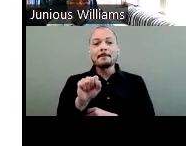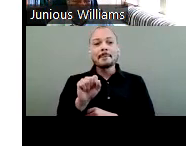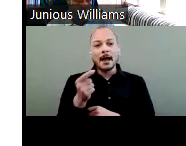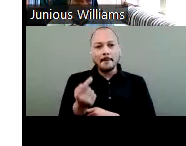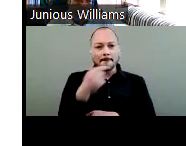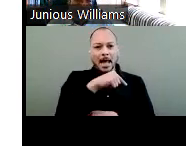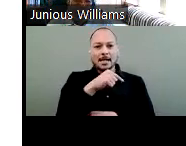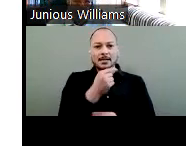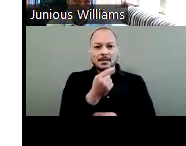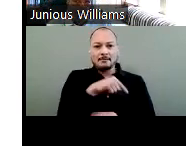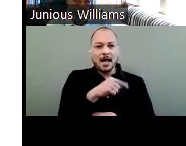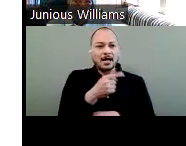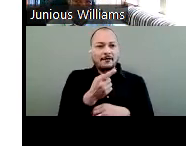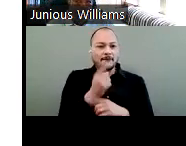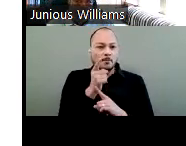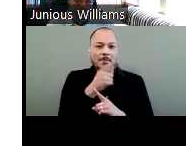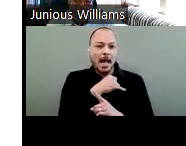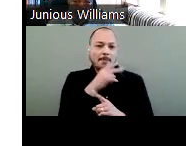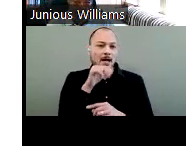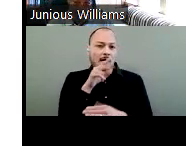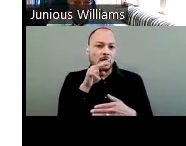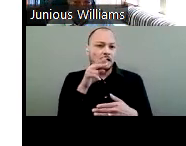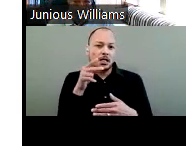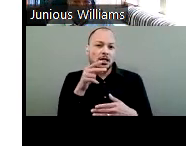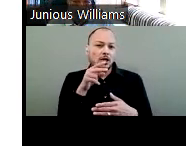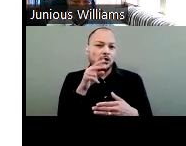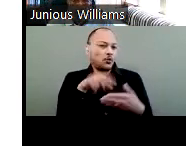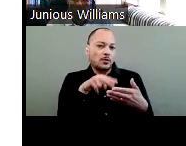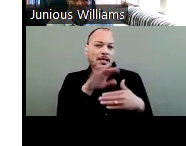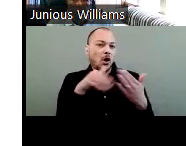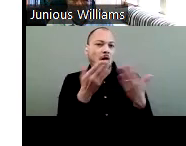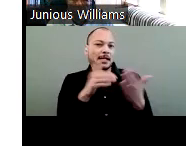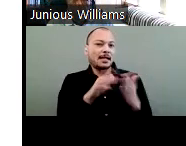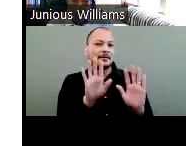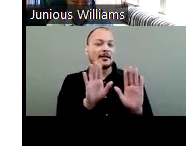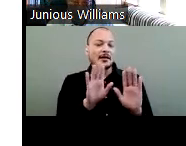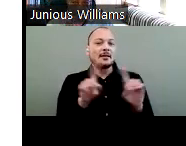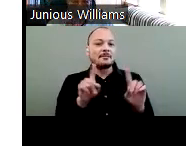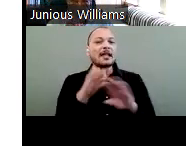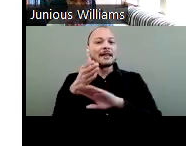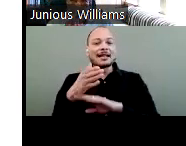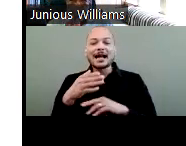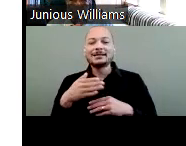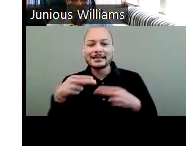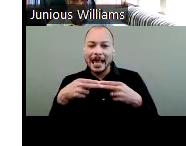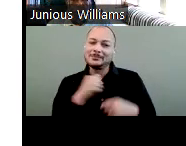a moment, and I'm not going to go through it all again, but it's the next slide, I'm